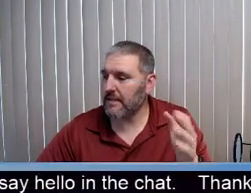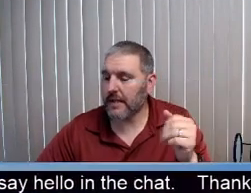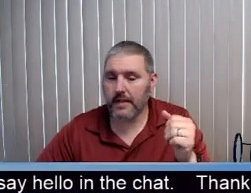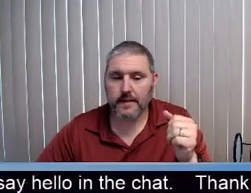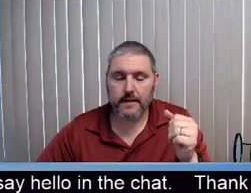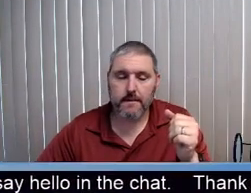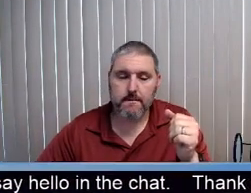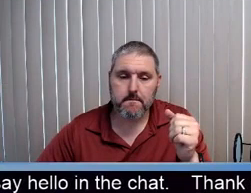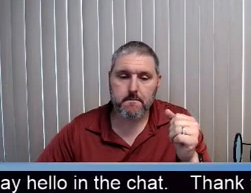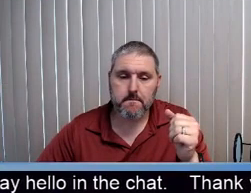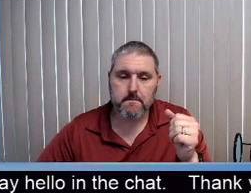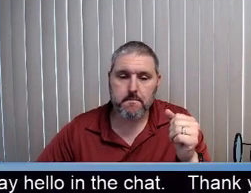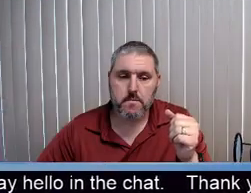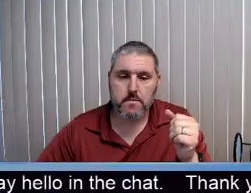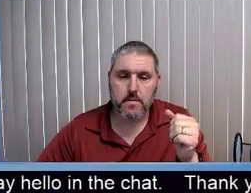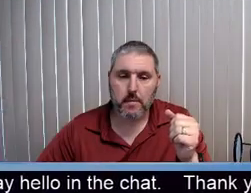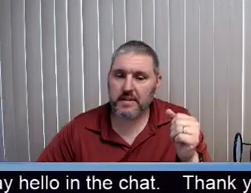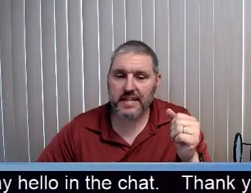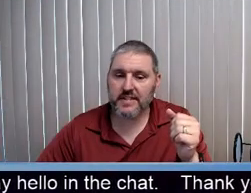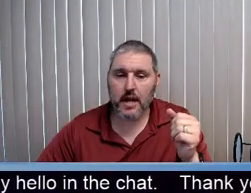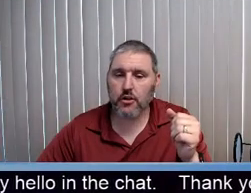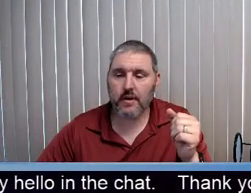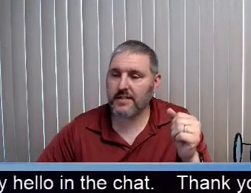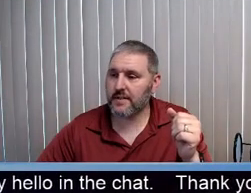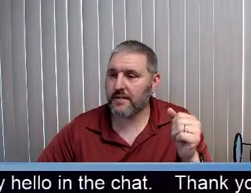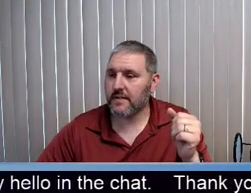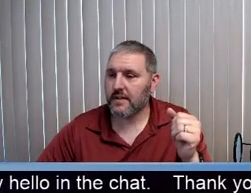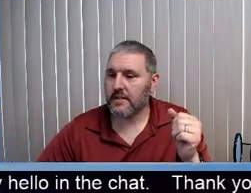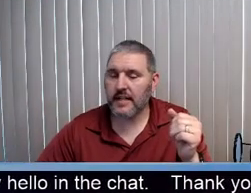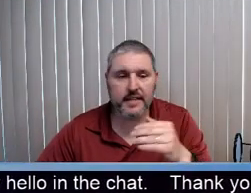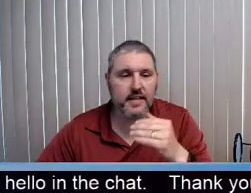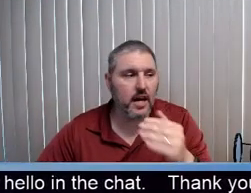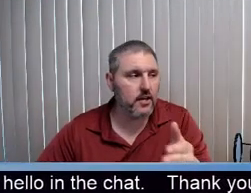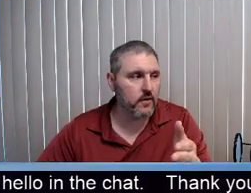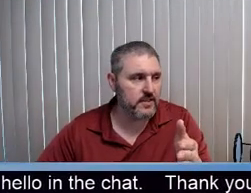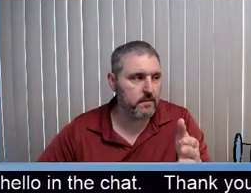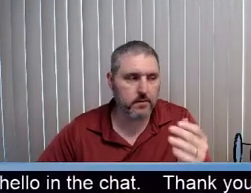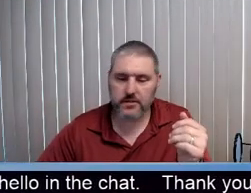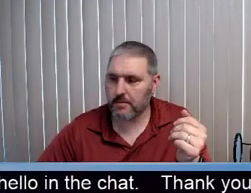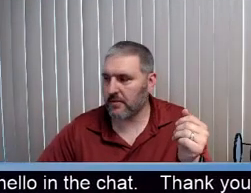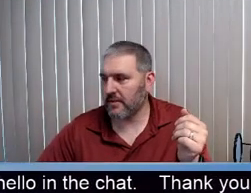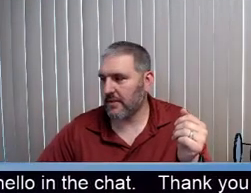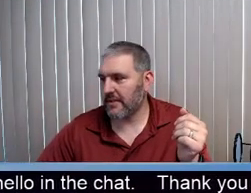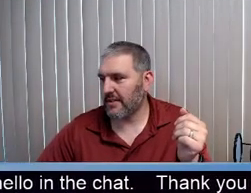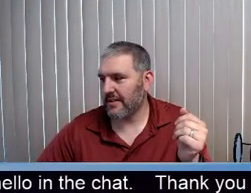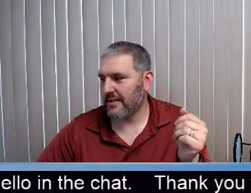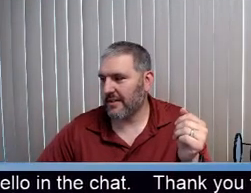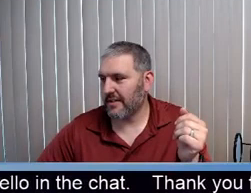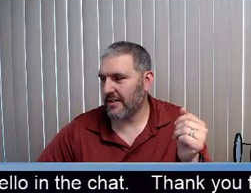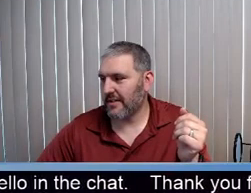I believe that. But that's not aggressive. That's a non-aggressive principle.